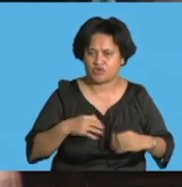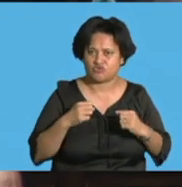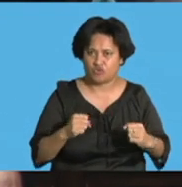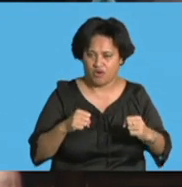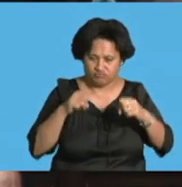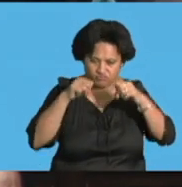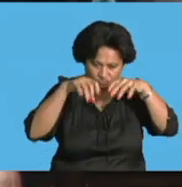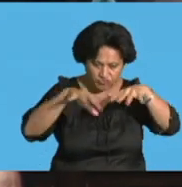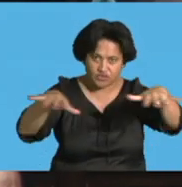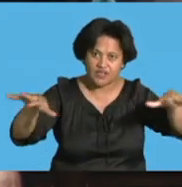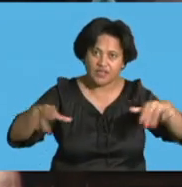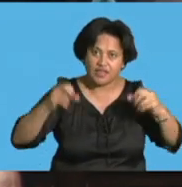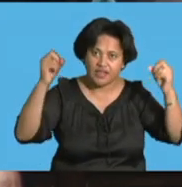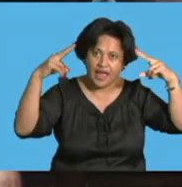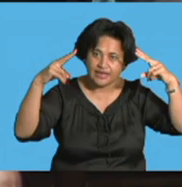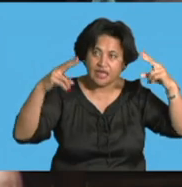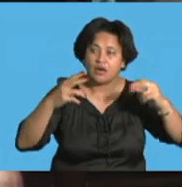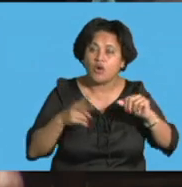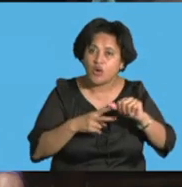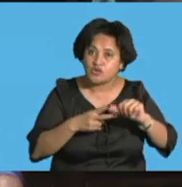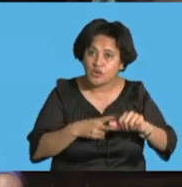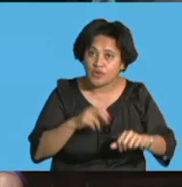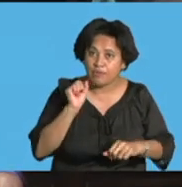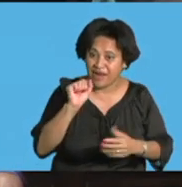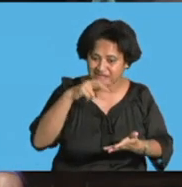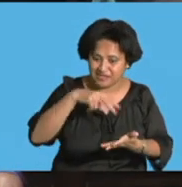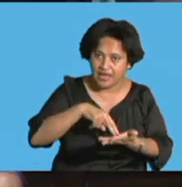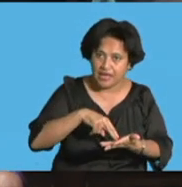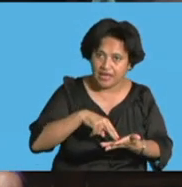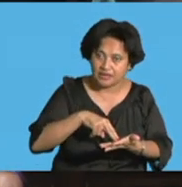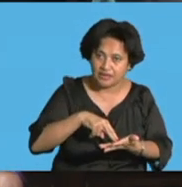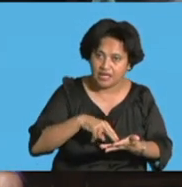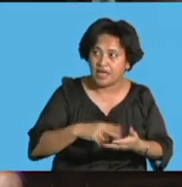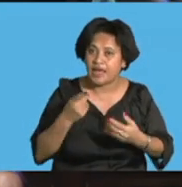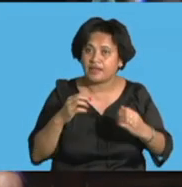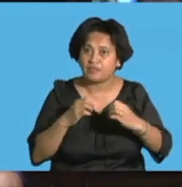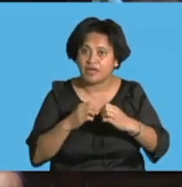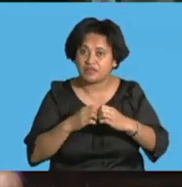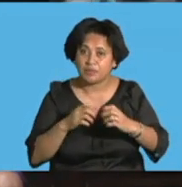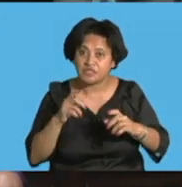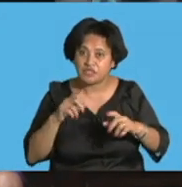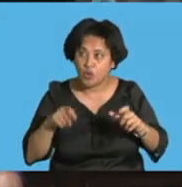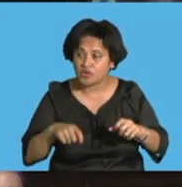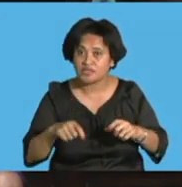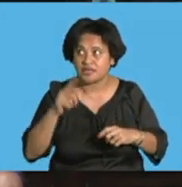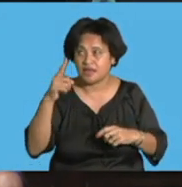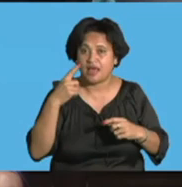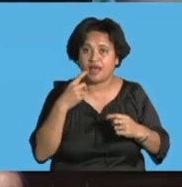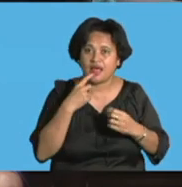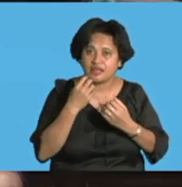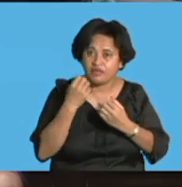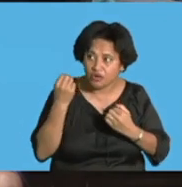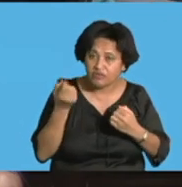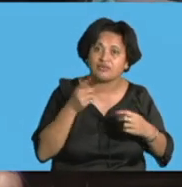of the market and bus stand in Singatoka and Lambasa, construction of a multi-purpose court in Davulevu and Nelly, sports stadium